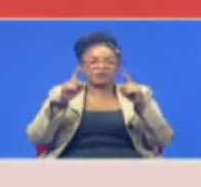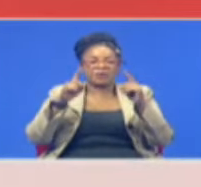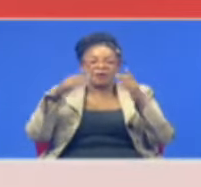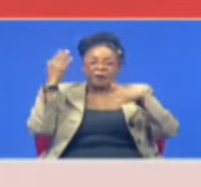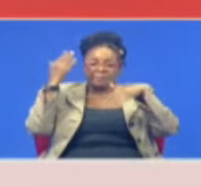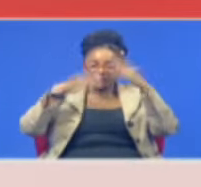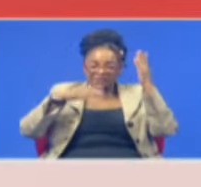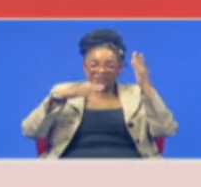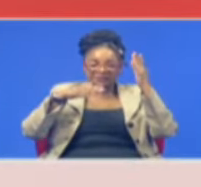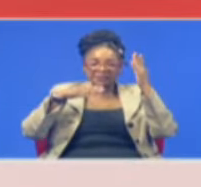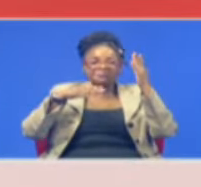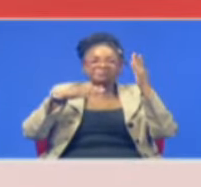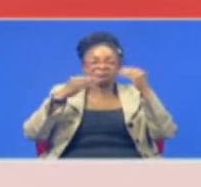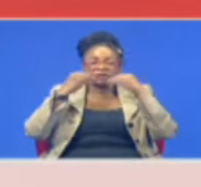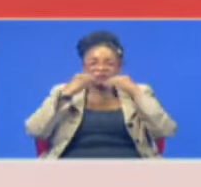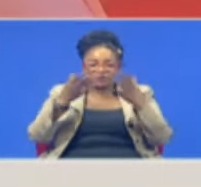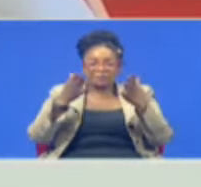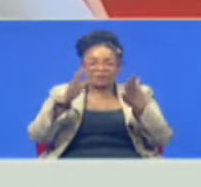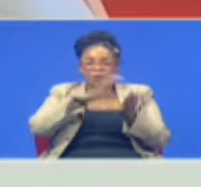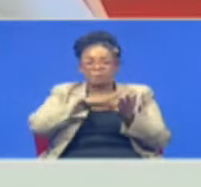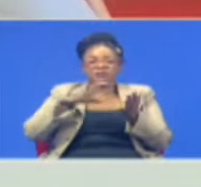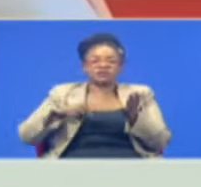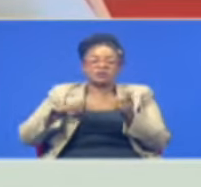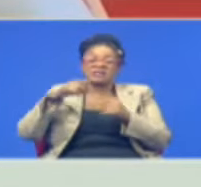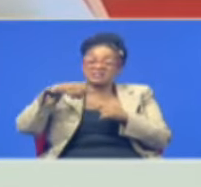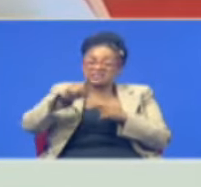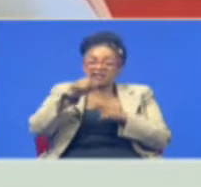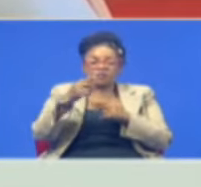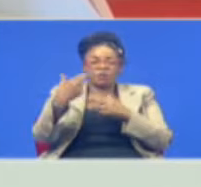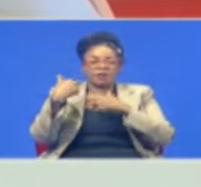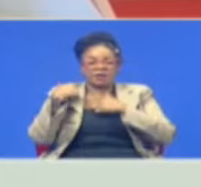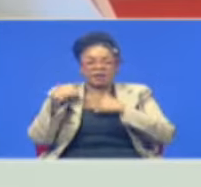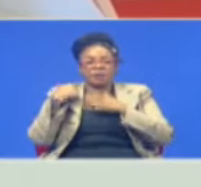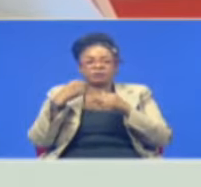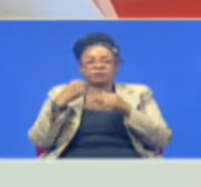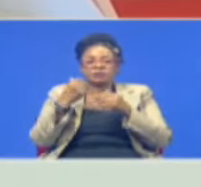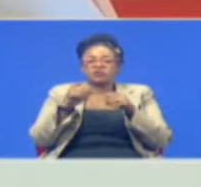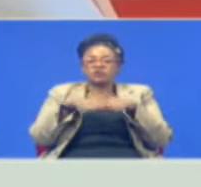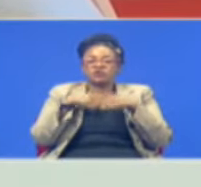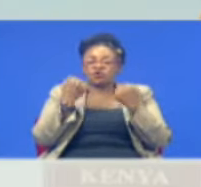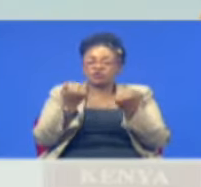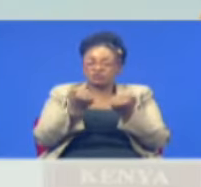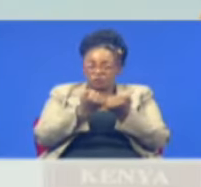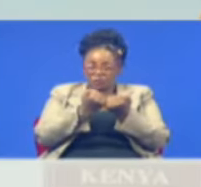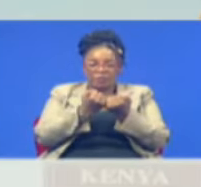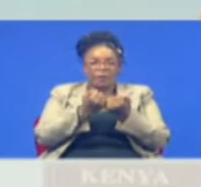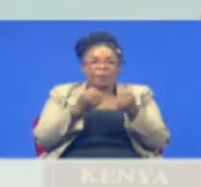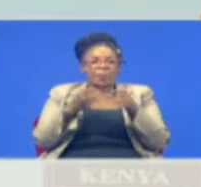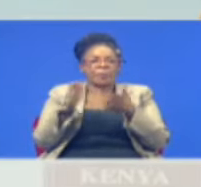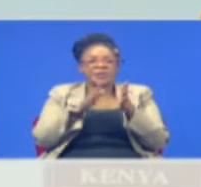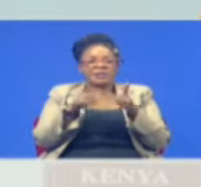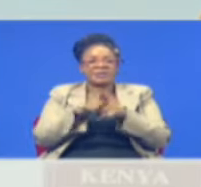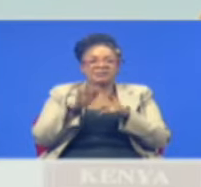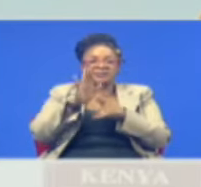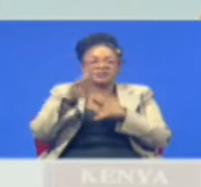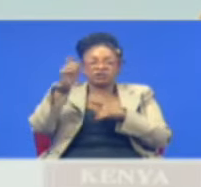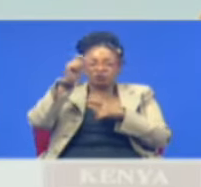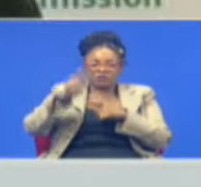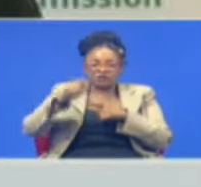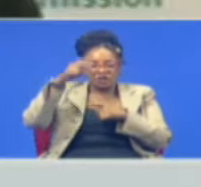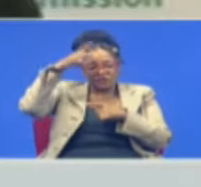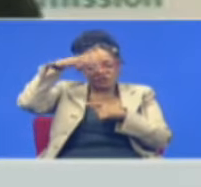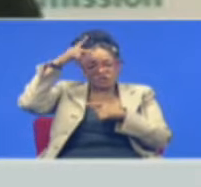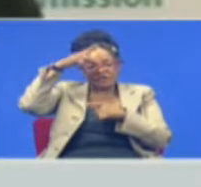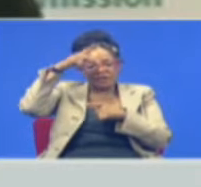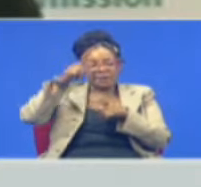Wekesa informed the commission that he will rely on sociological school of thought as his judicial philosophy,